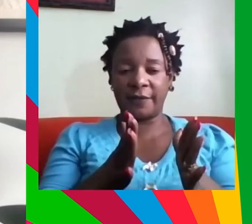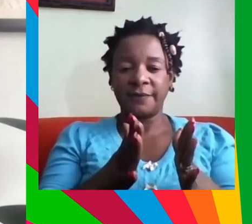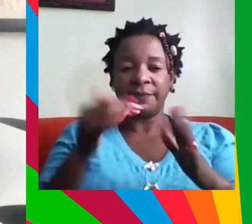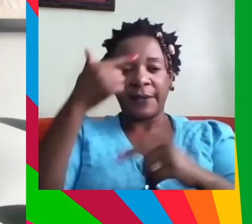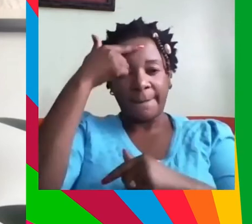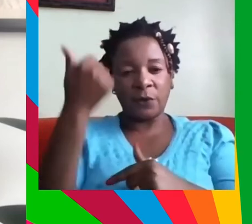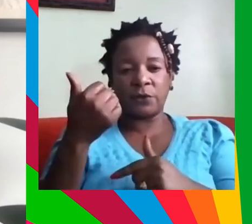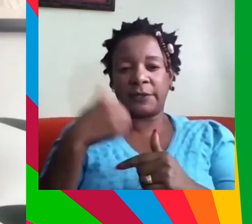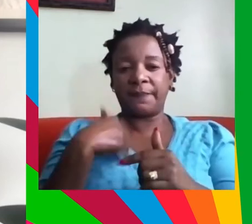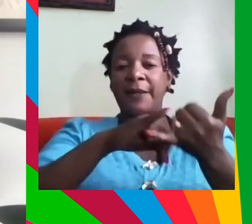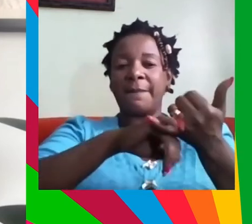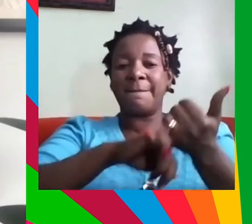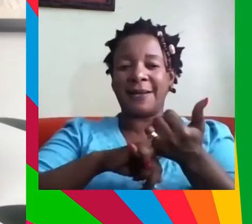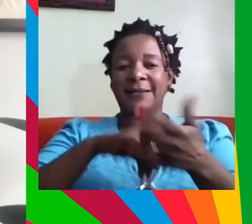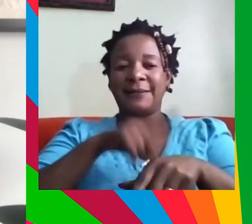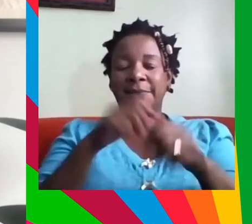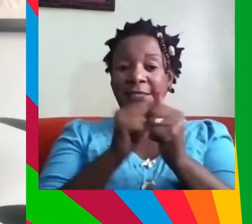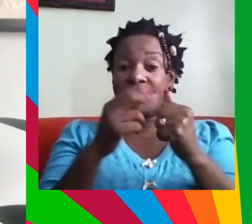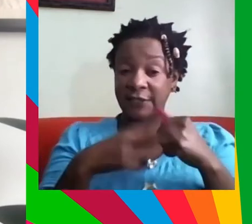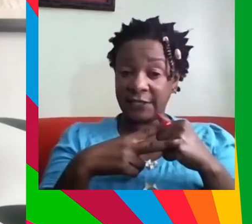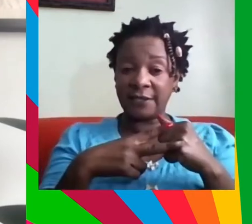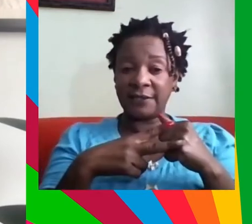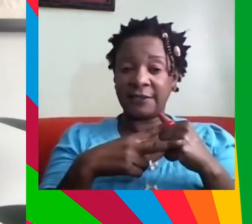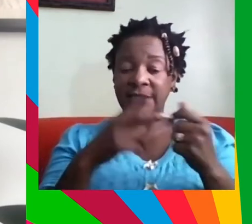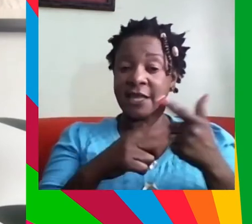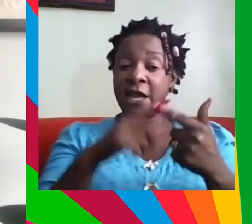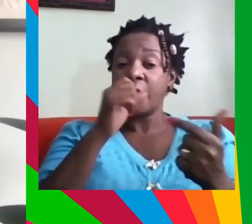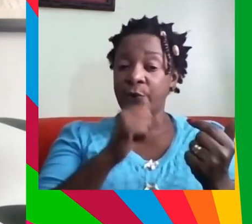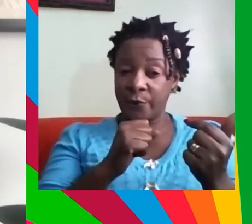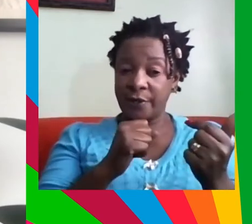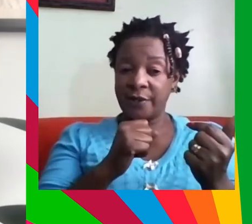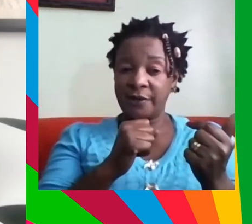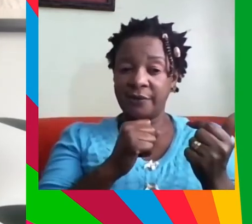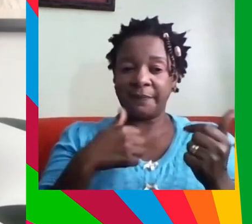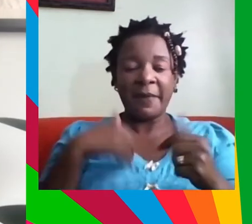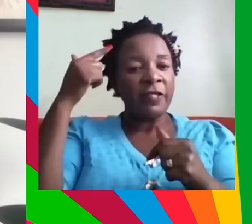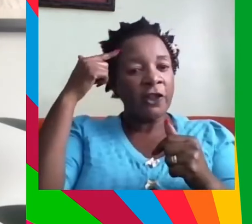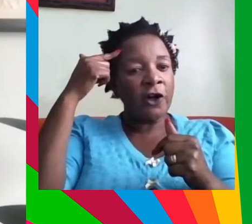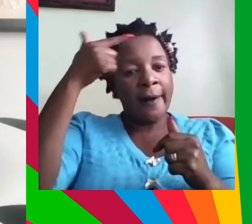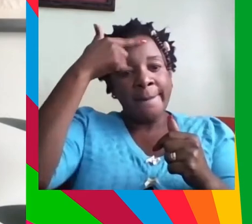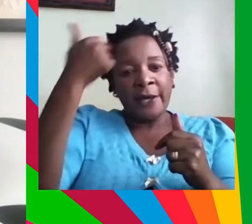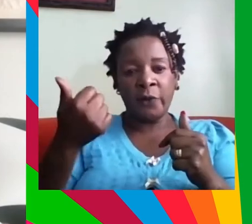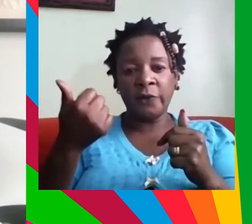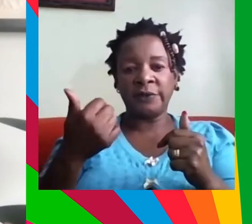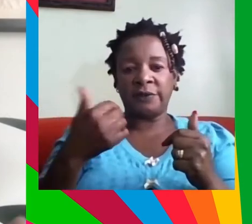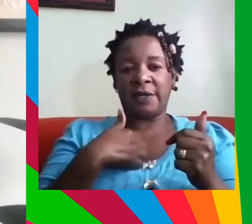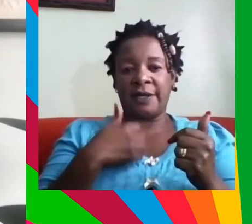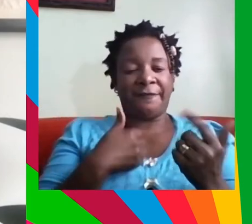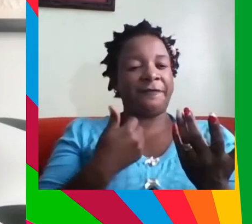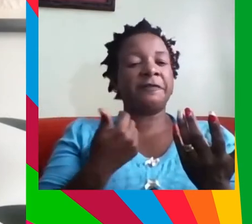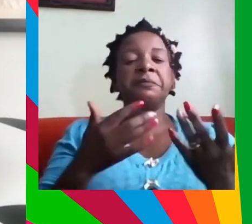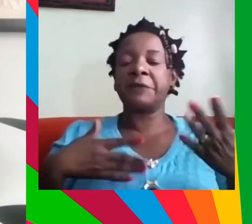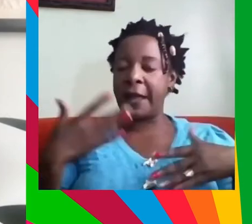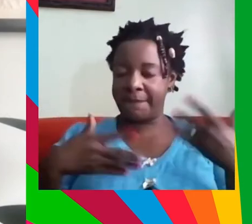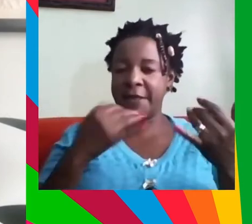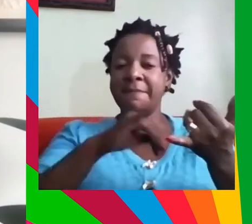got married at the age of 17. And I felt that because I had a very unhappy 10-year marriage, that I was escaping